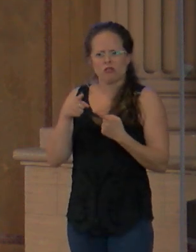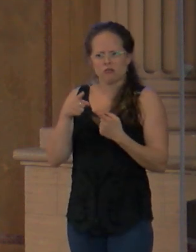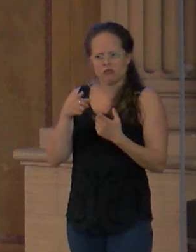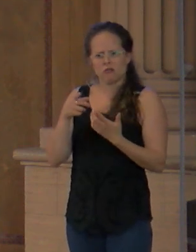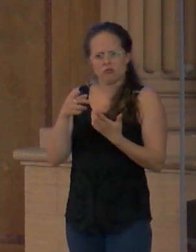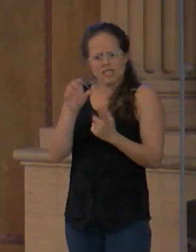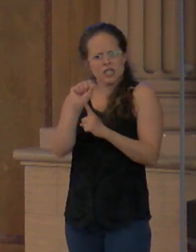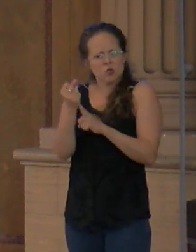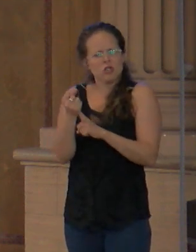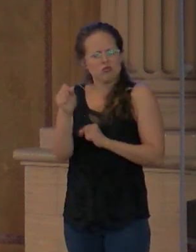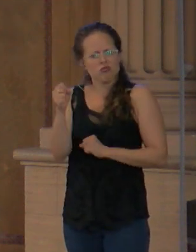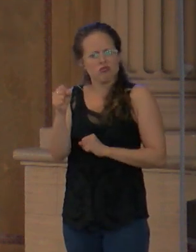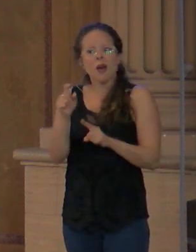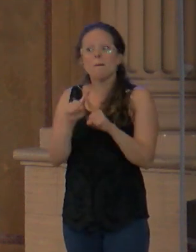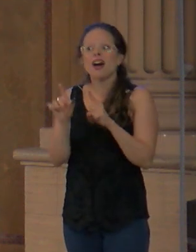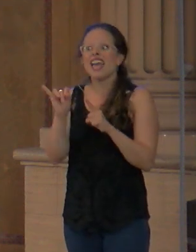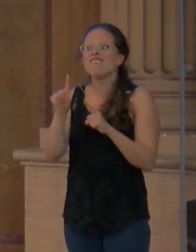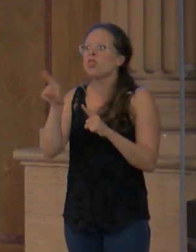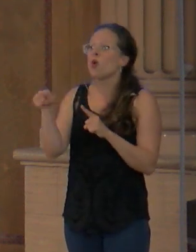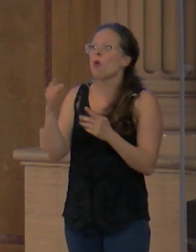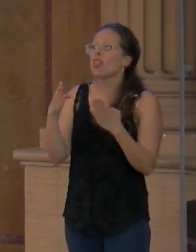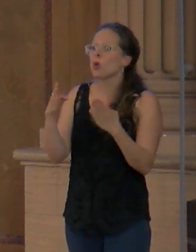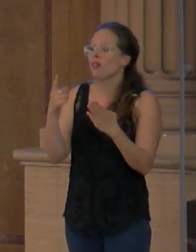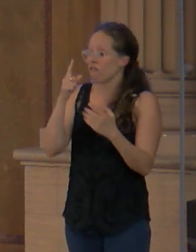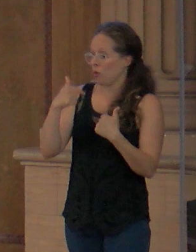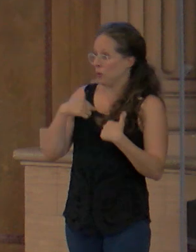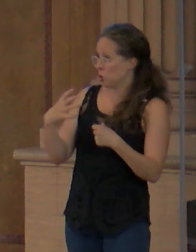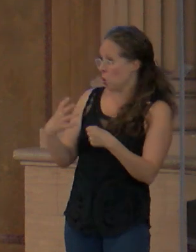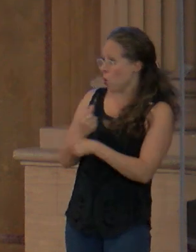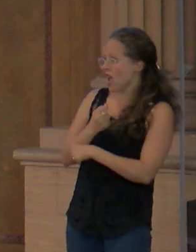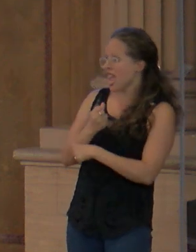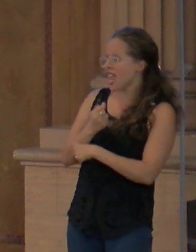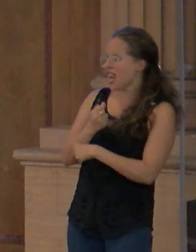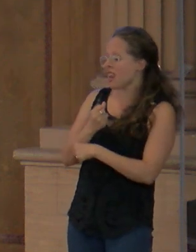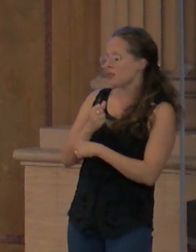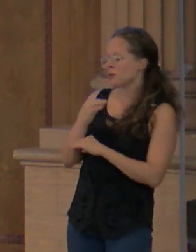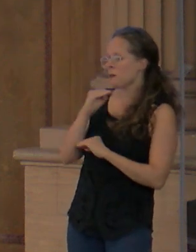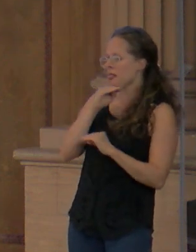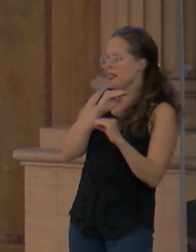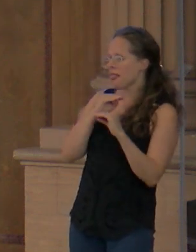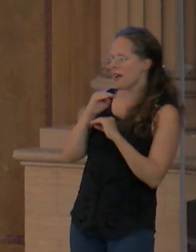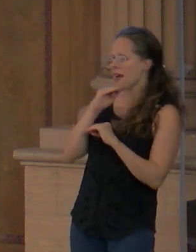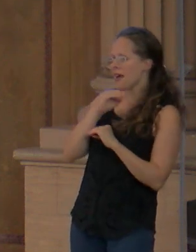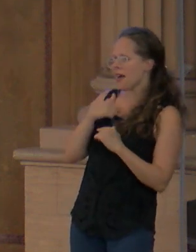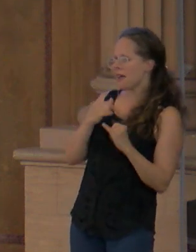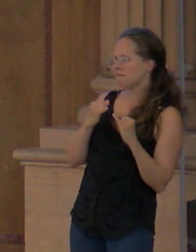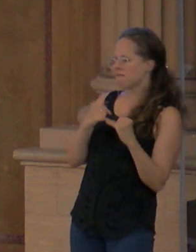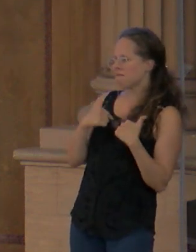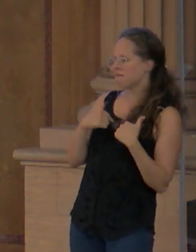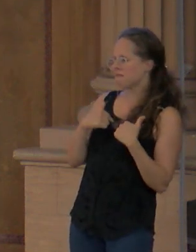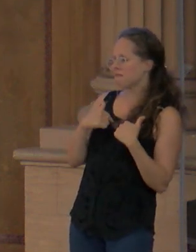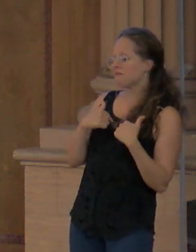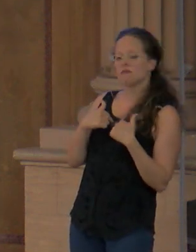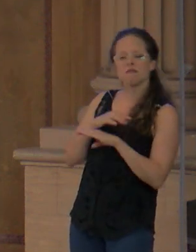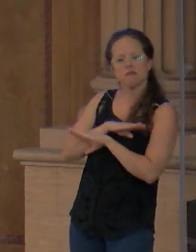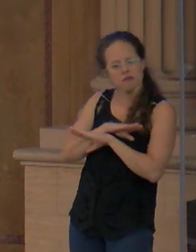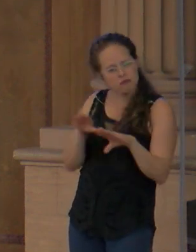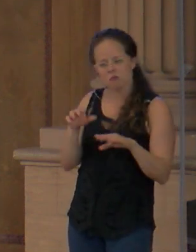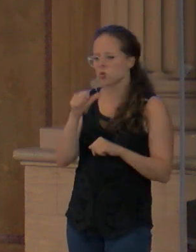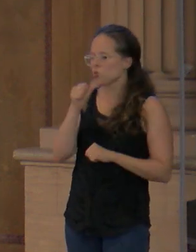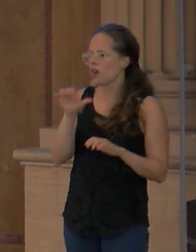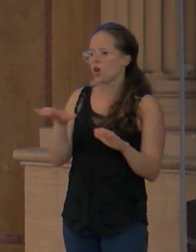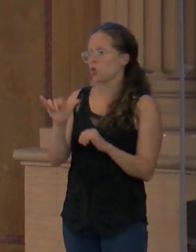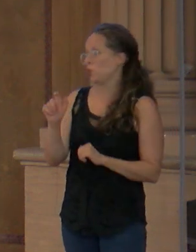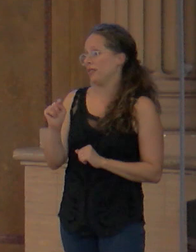way for you to get a different outcome is to be wicked and deceitful yourself, don't do it.